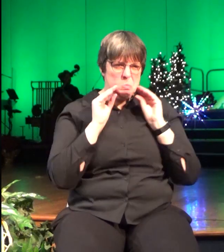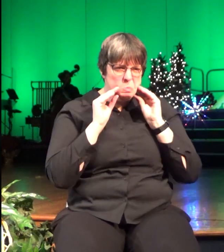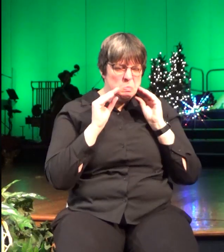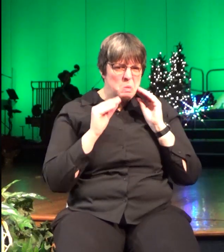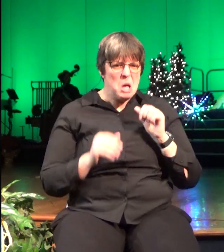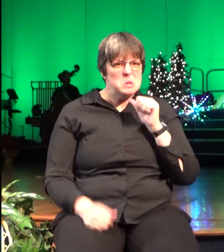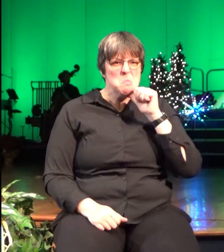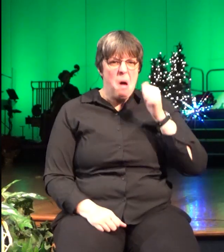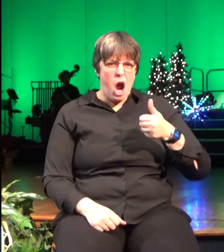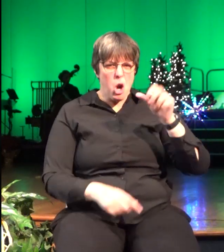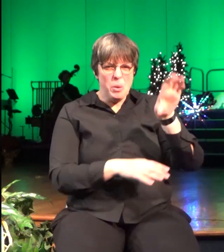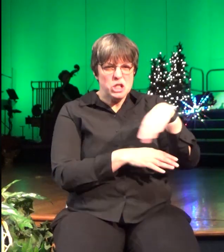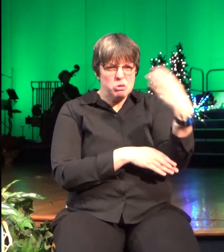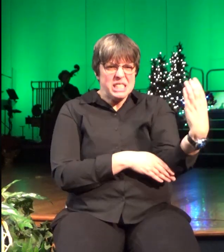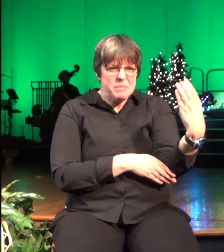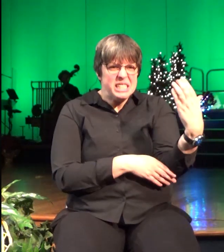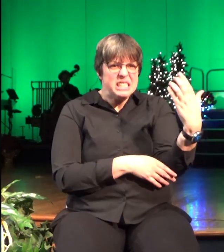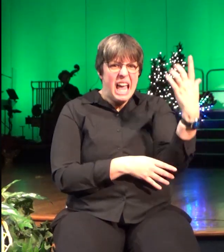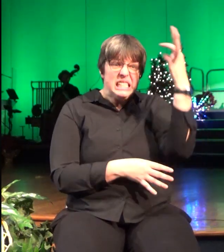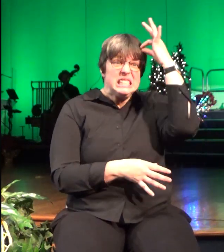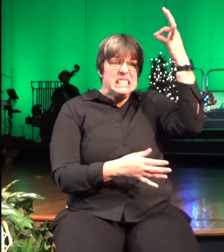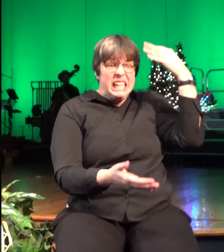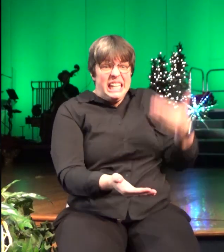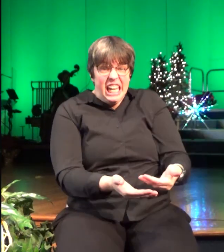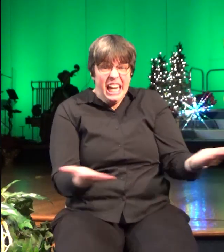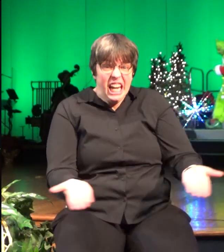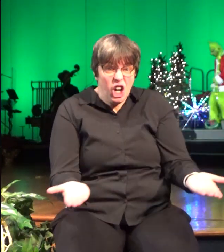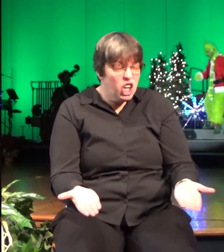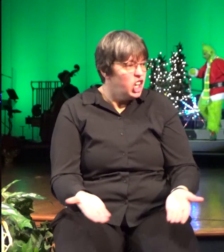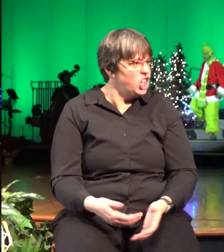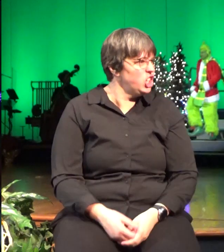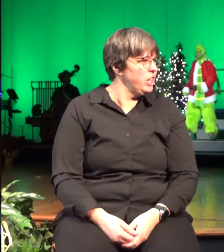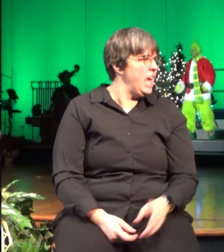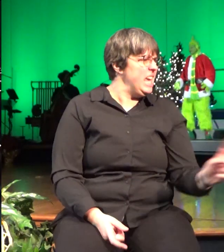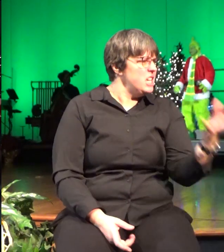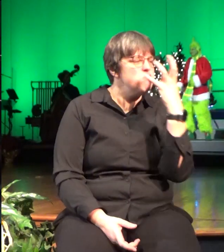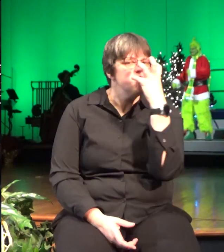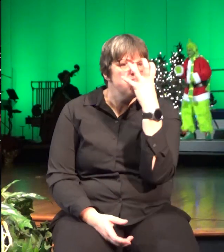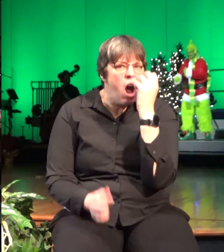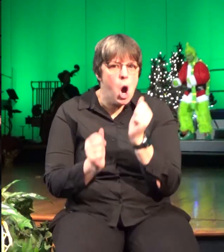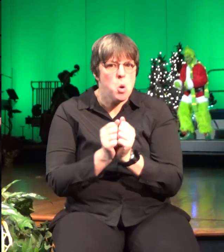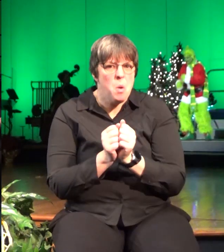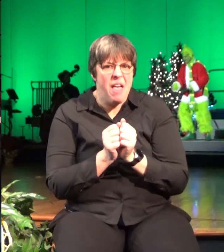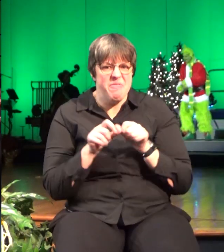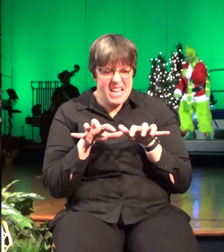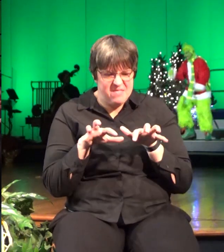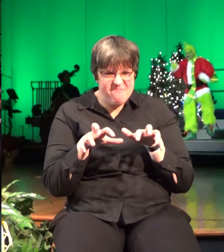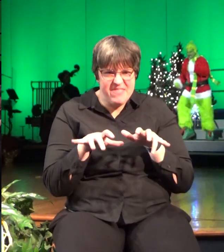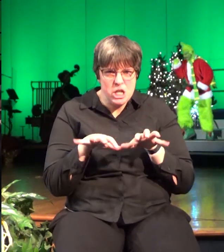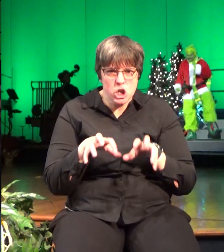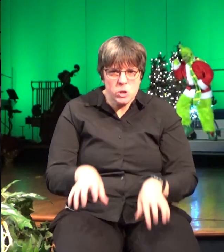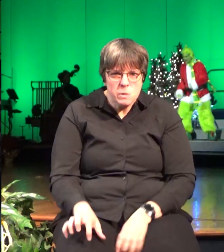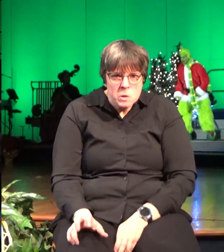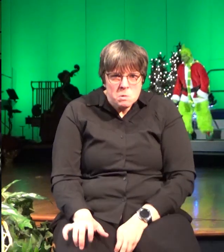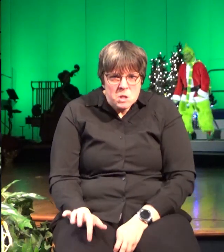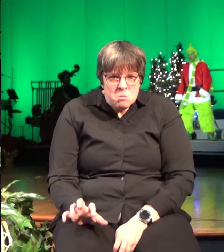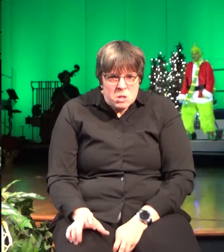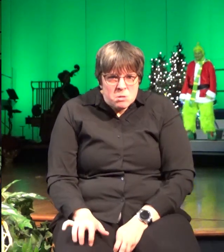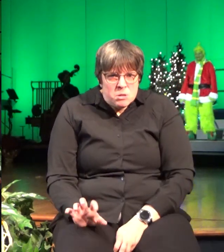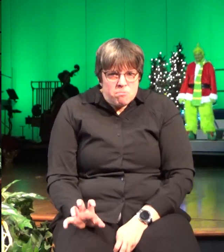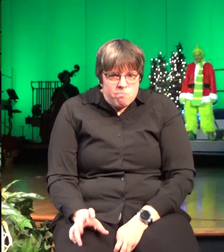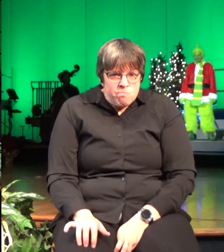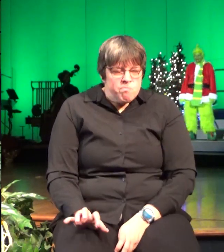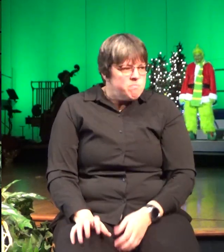is Christmas. It's practically here. Then he growled with his Grinch fingers nervously drumming.